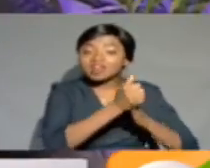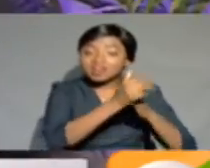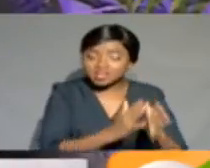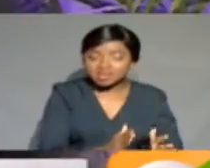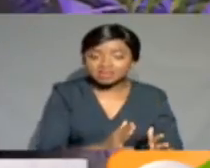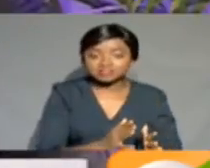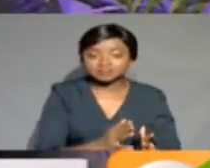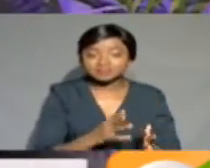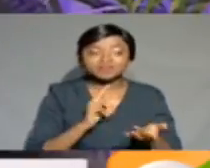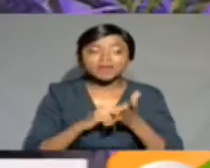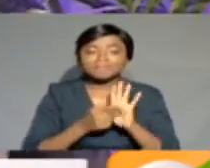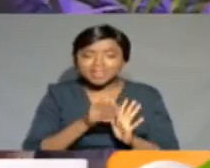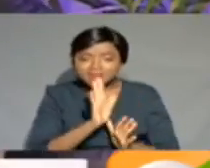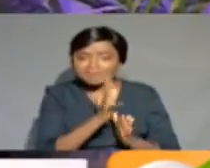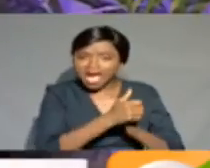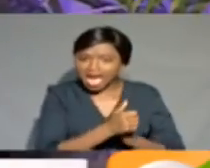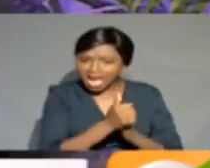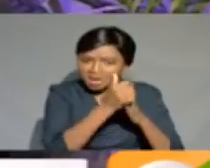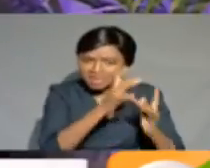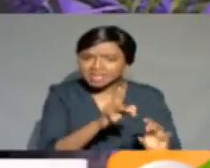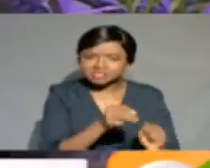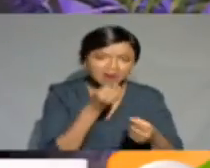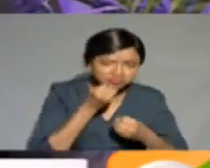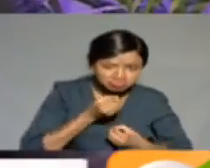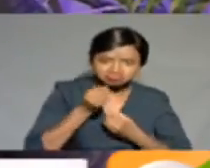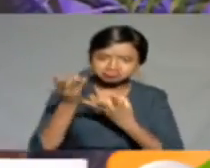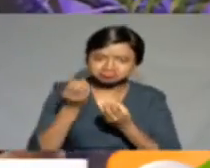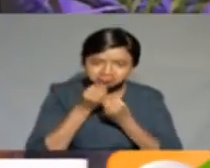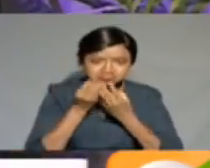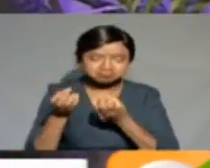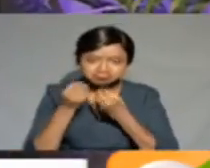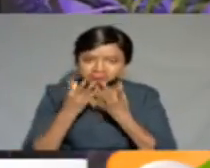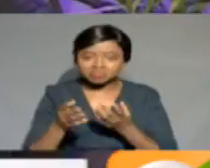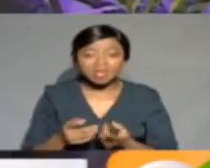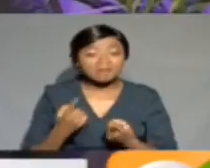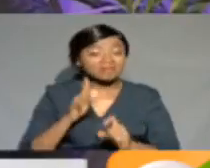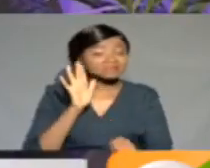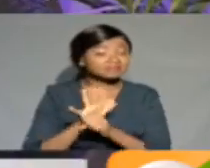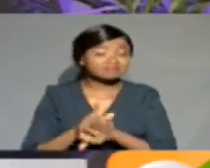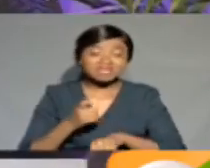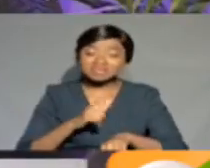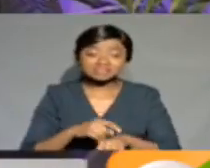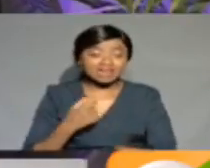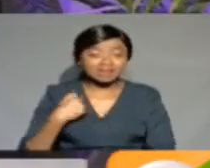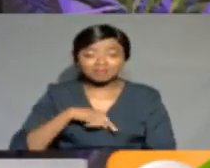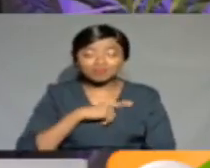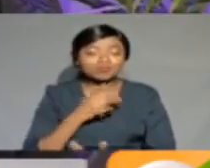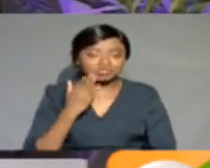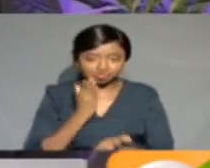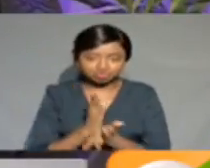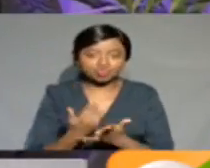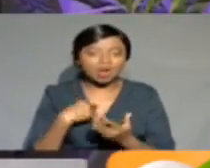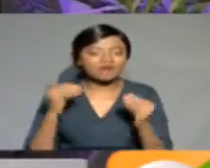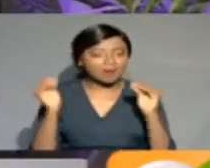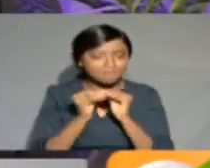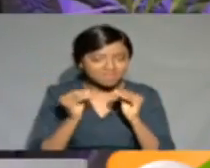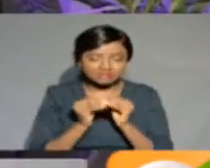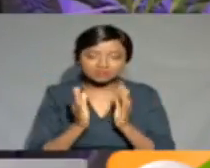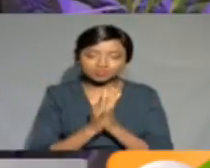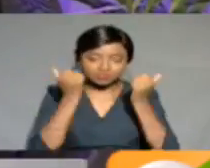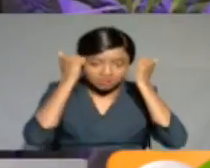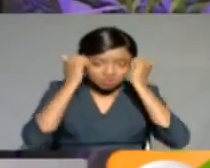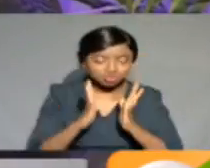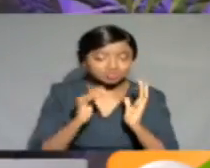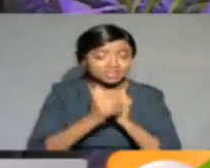their leadership, they must share this information. And quite often, we do hold discussions with the